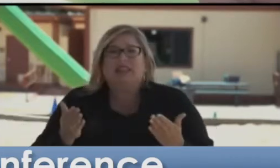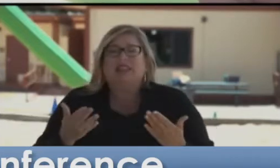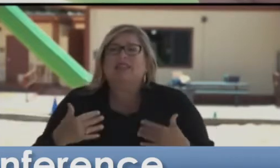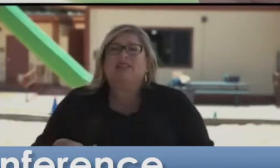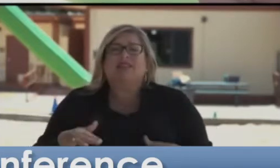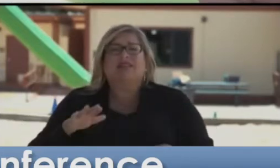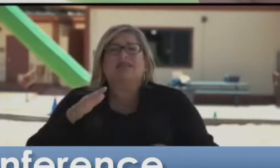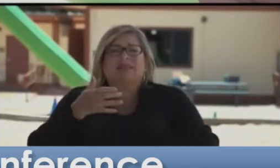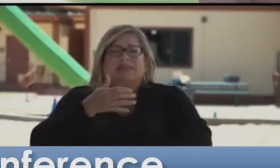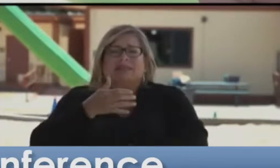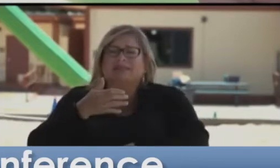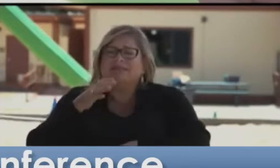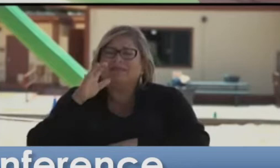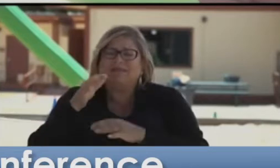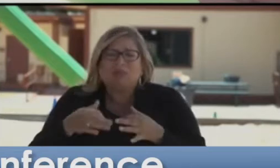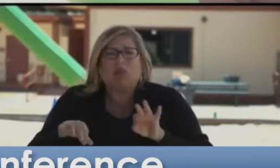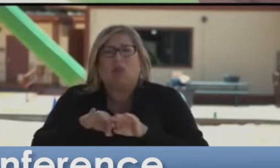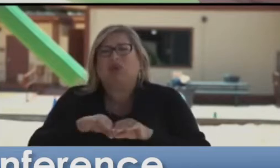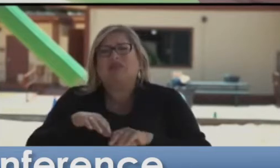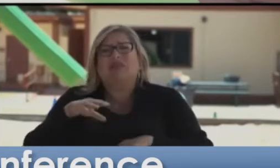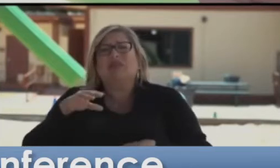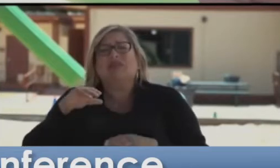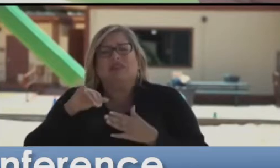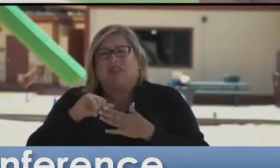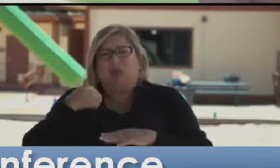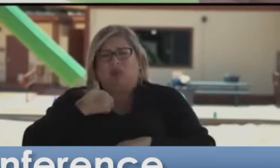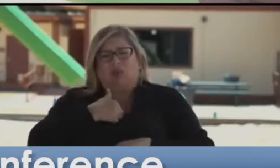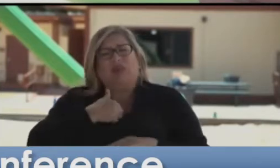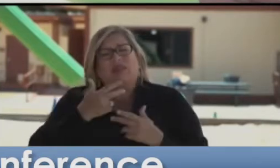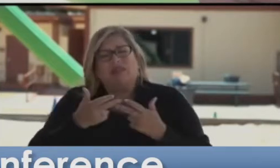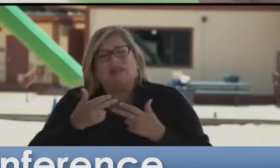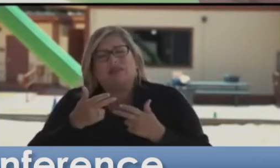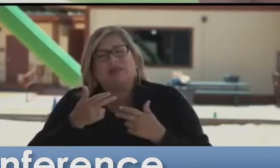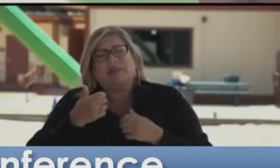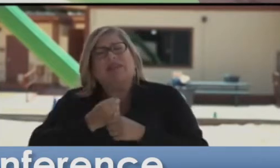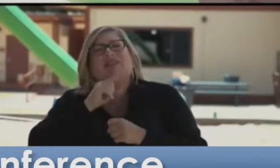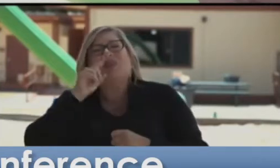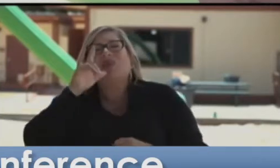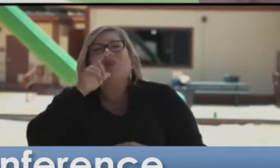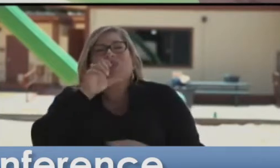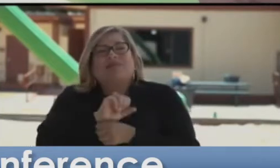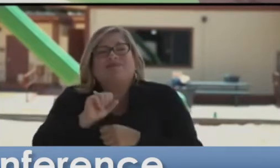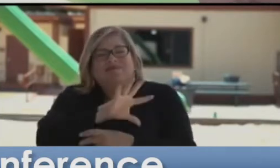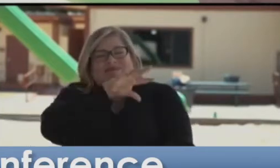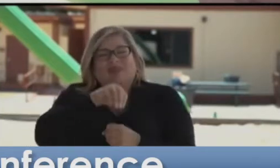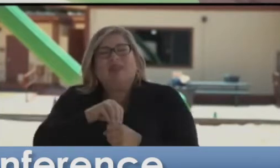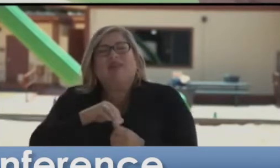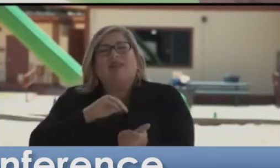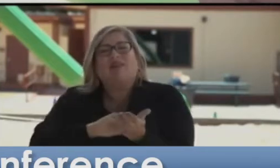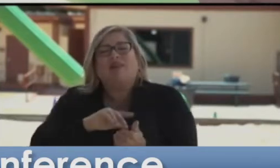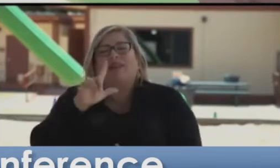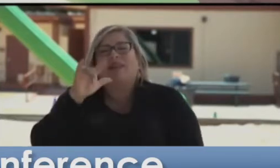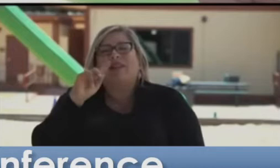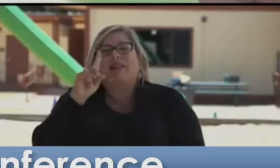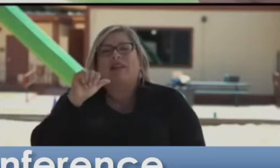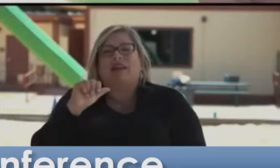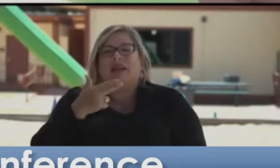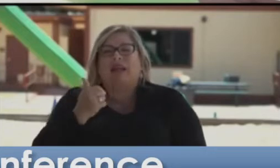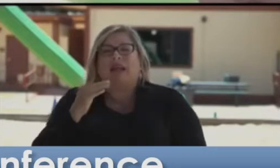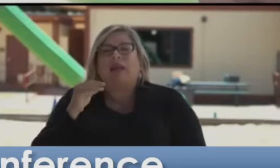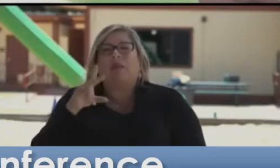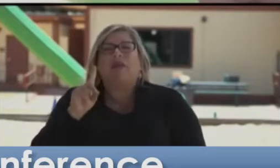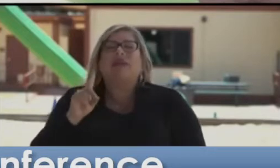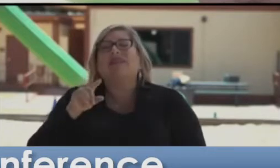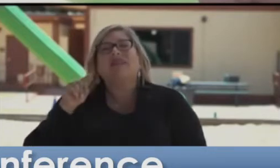and importance that was placed years ago by the incredible work of Linda Darling Hammond at Stanford University and all of the work